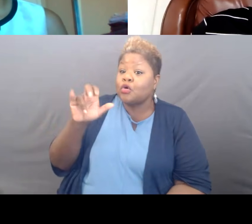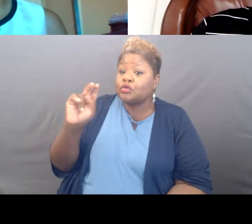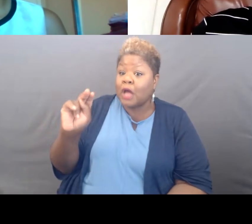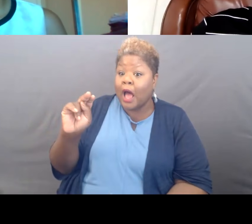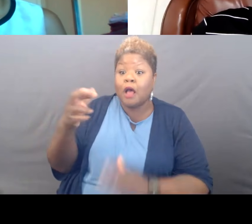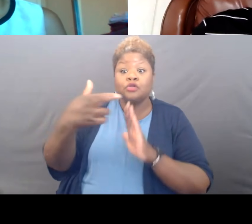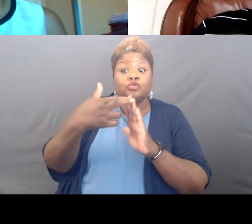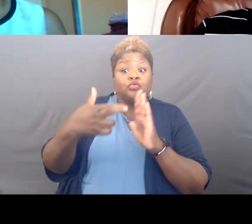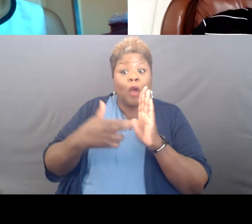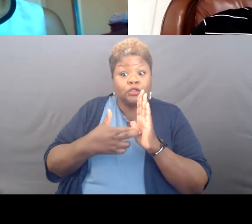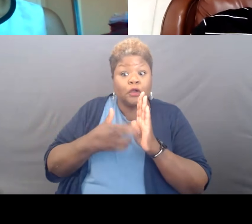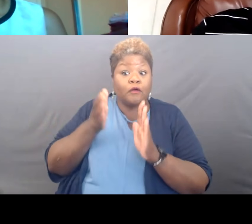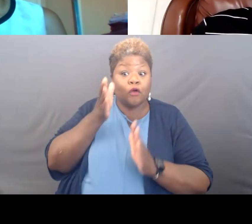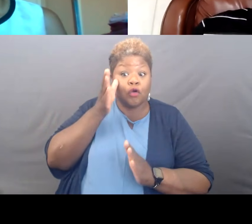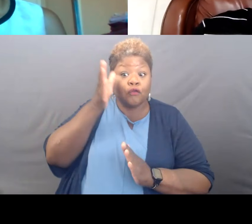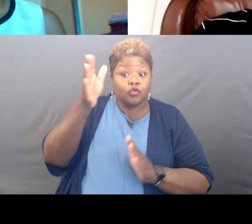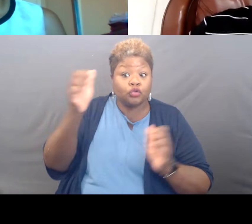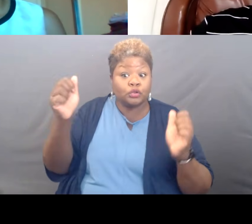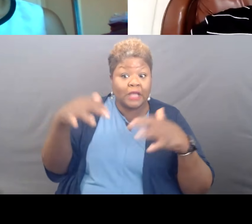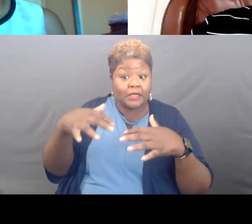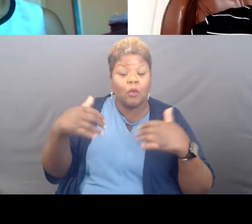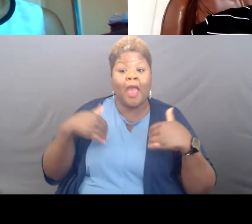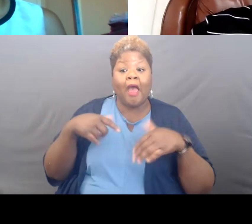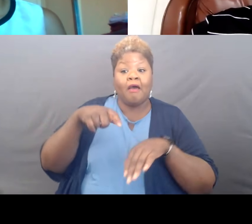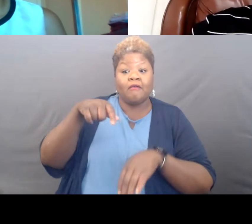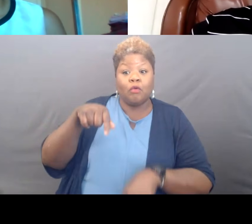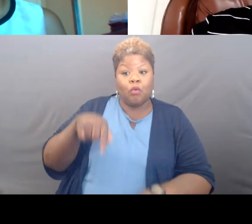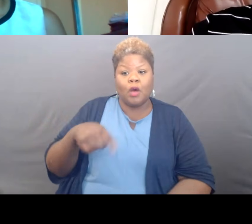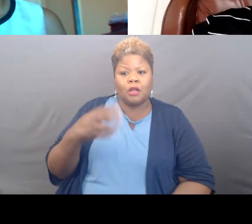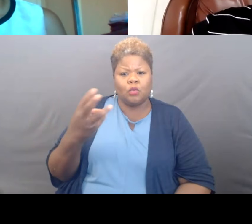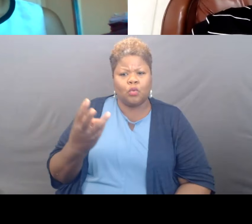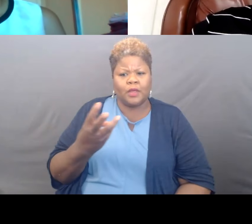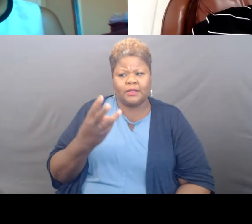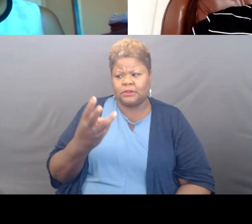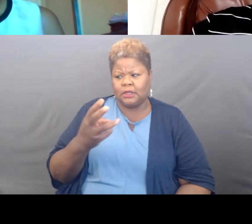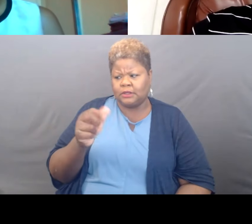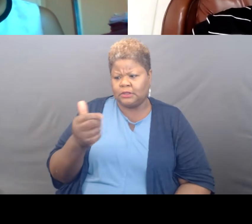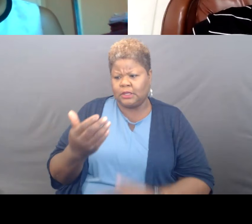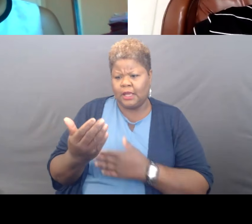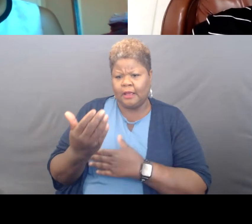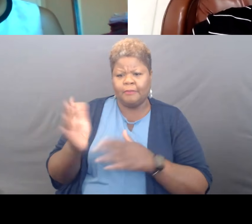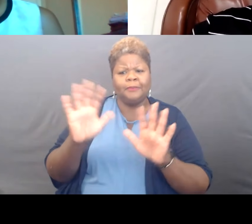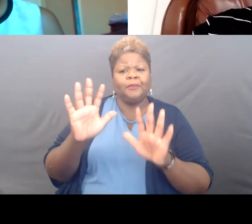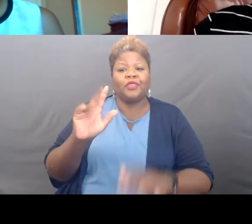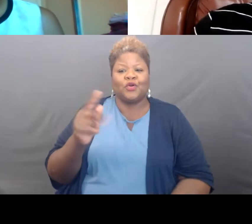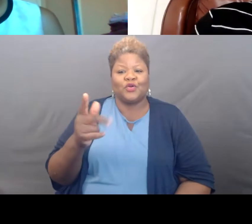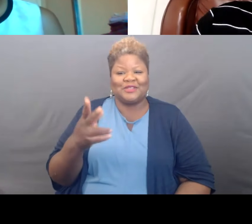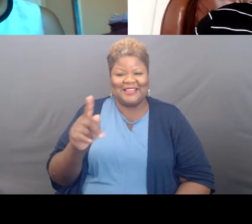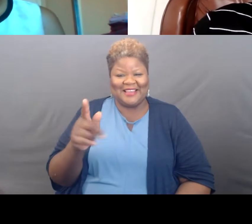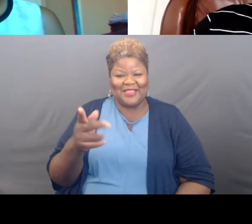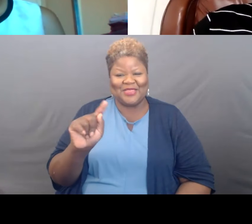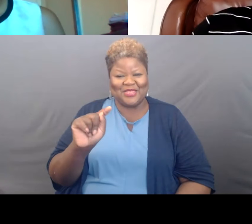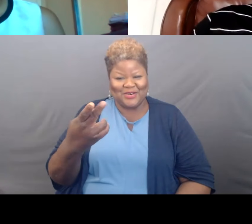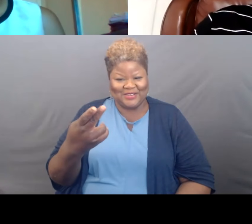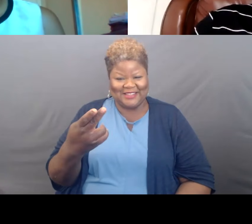upcoming sessions, we've got one on Wednesday at 10 a.m. I'm sorry, Thursday at 10 a.m., the